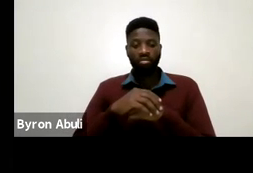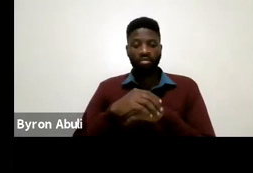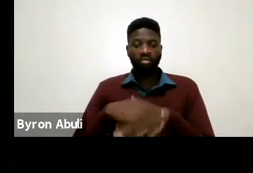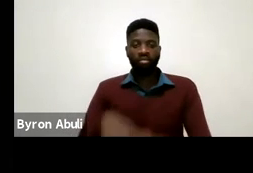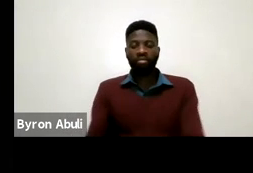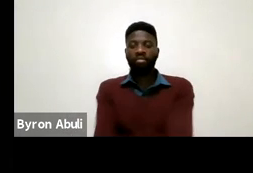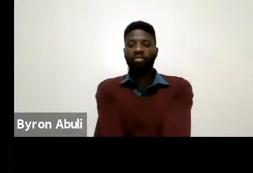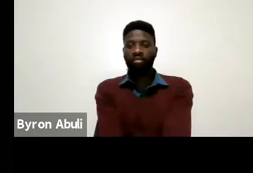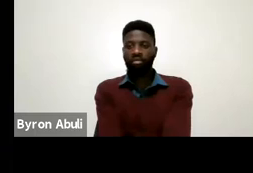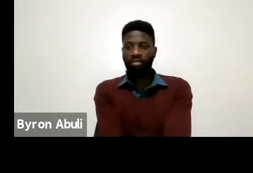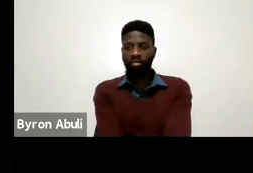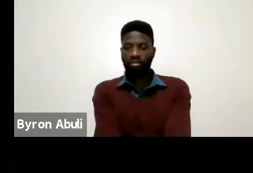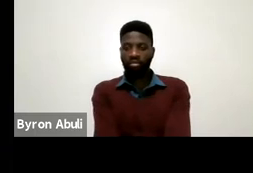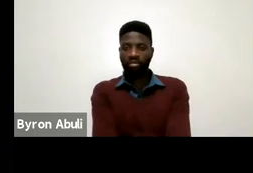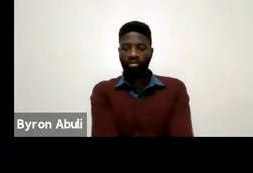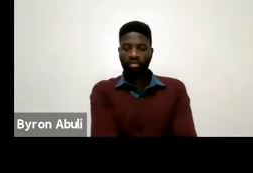It's Amos, yeah, right.